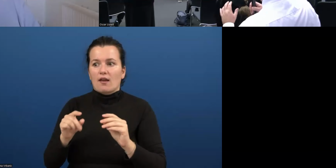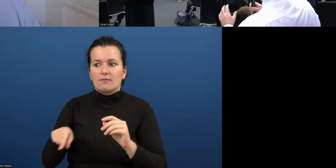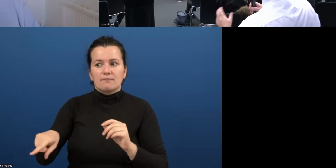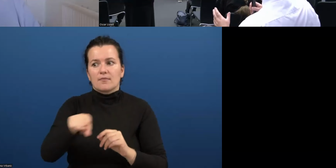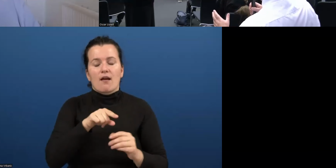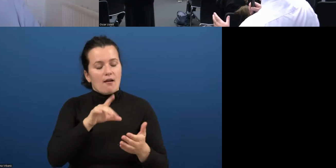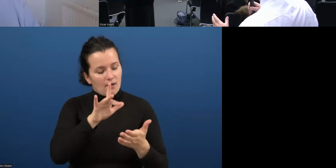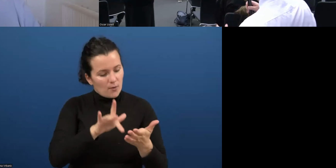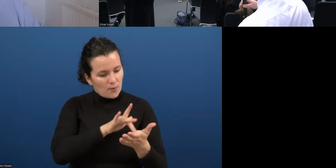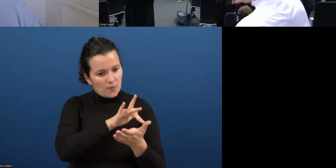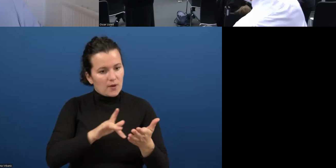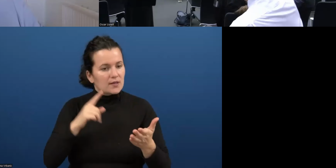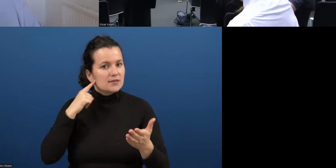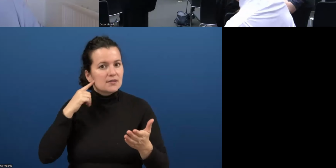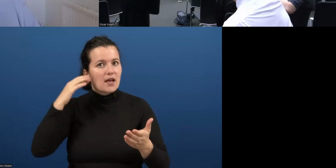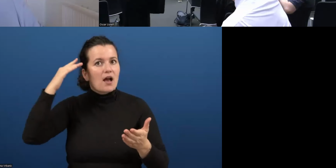modes actually sound.